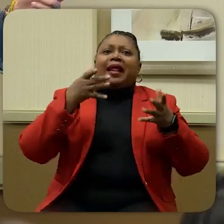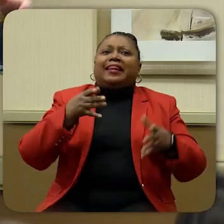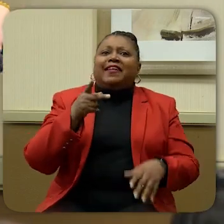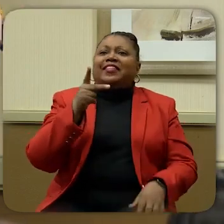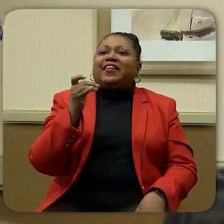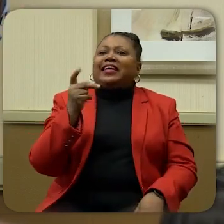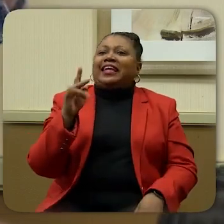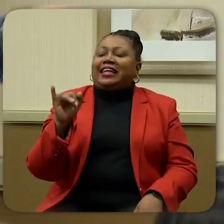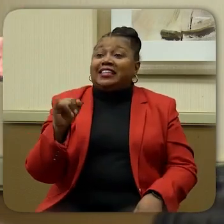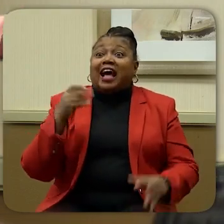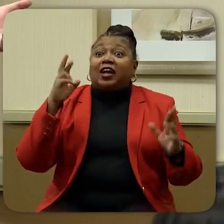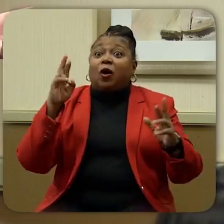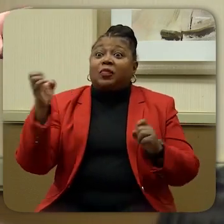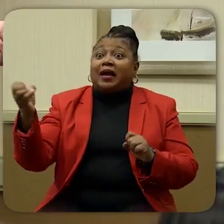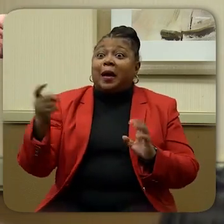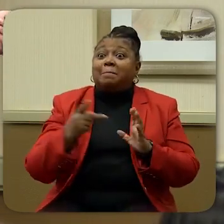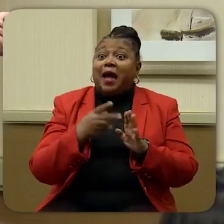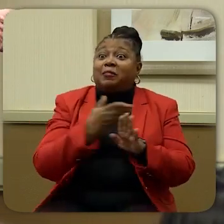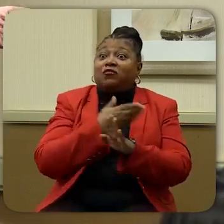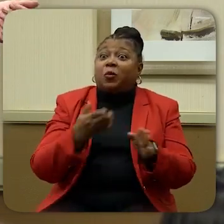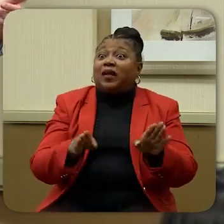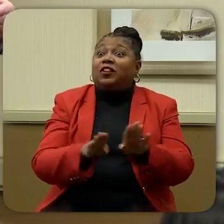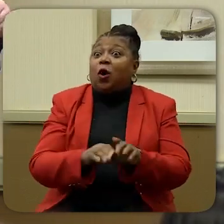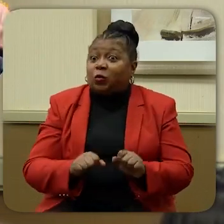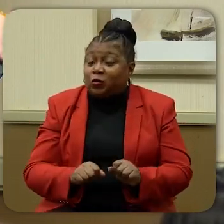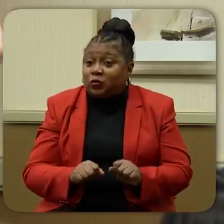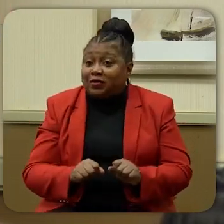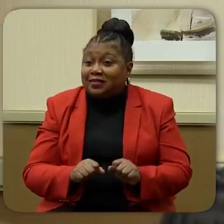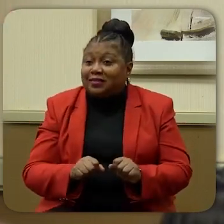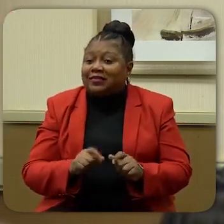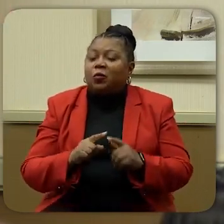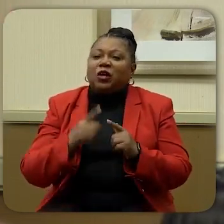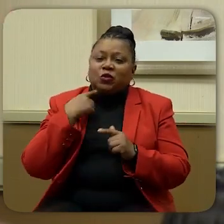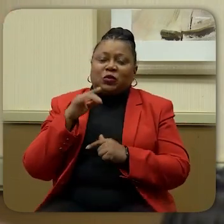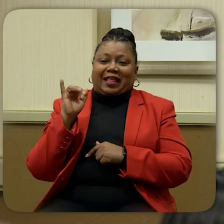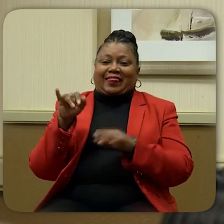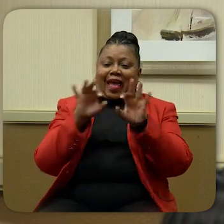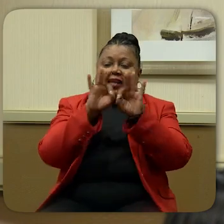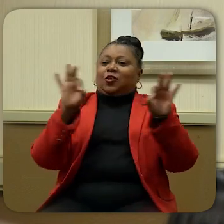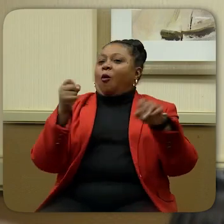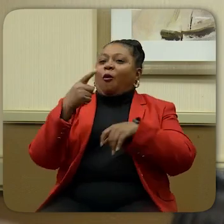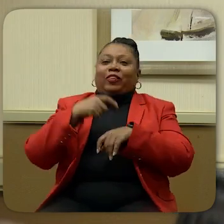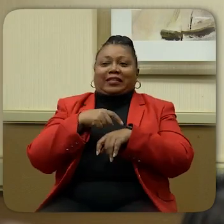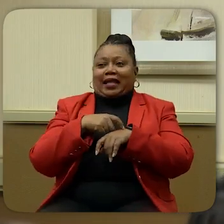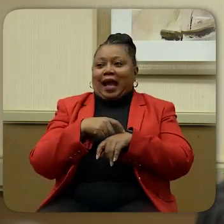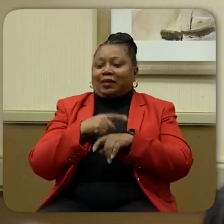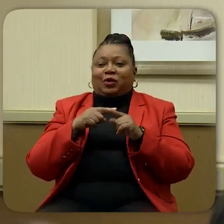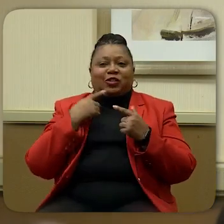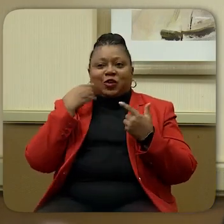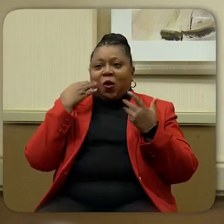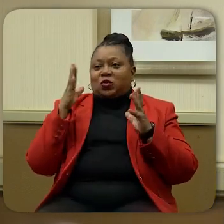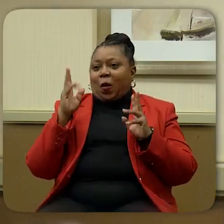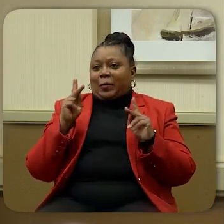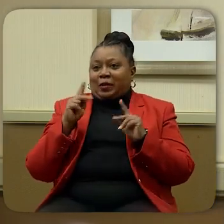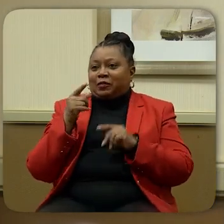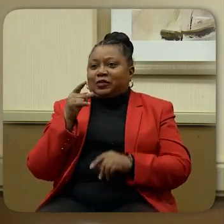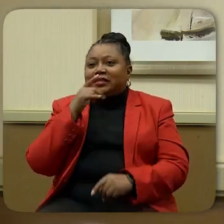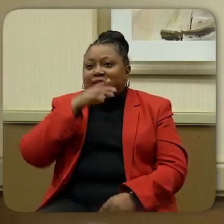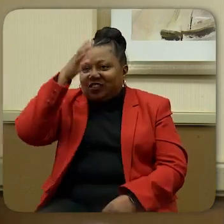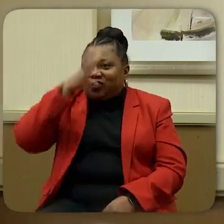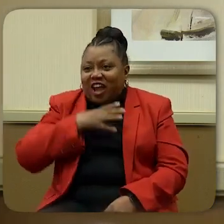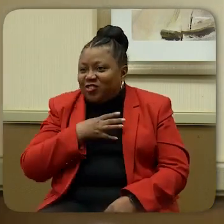their keys. I hope they come back before we close, right? Like we use that all the time when we don't know people's